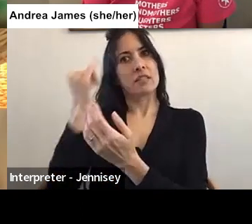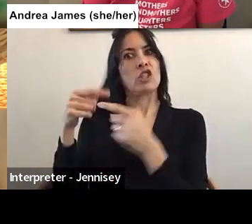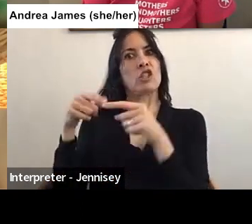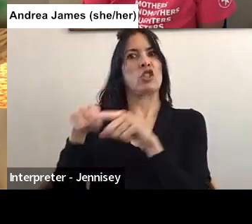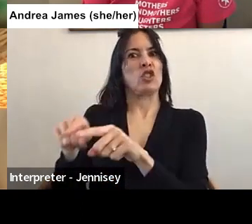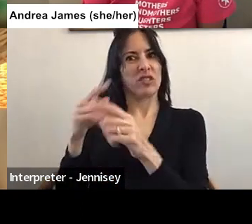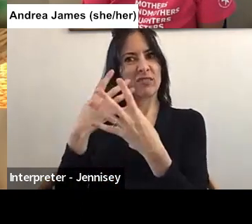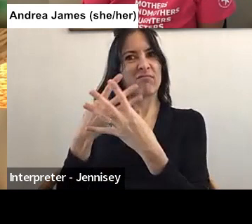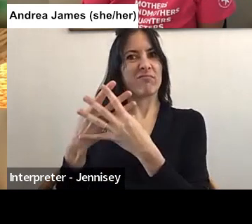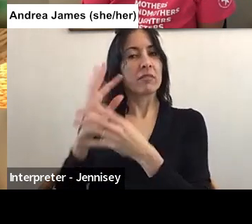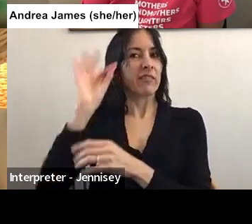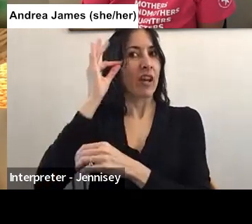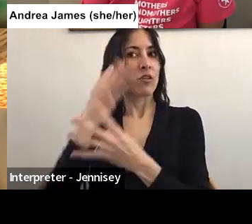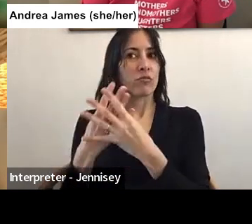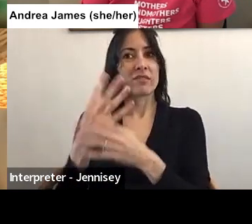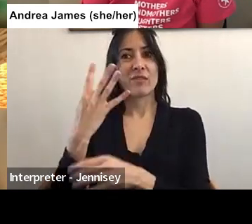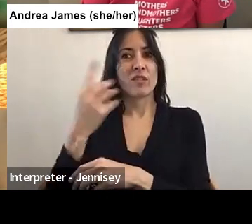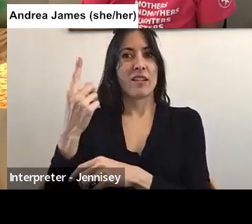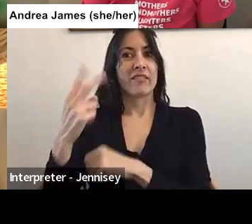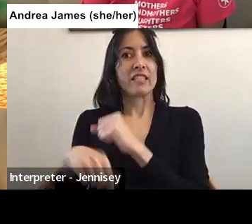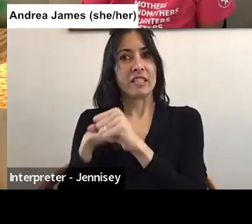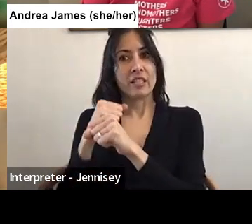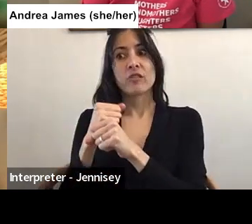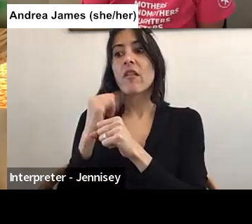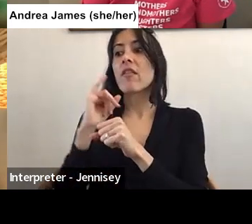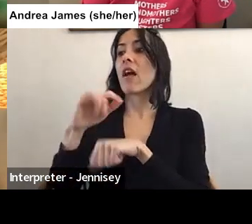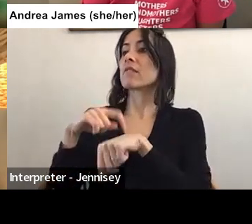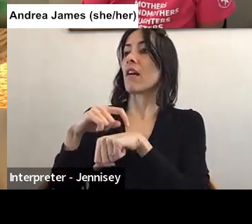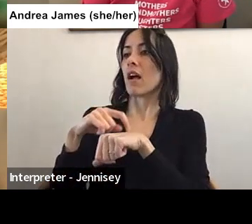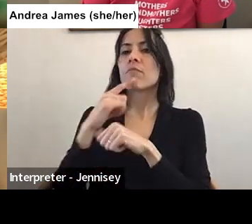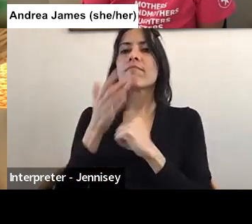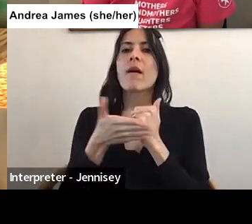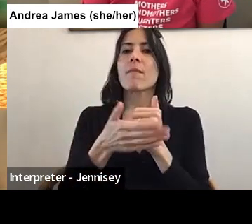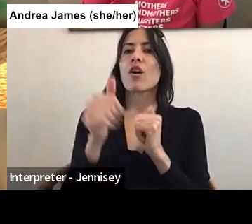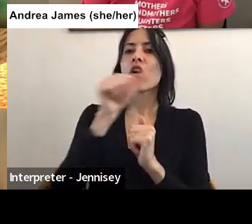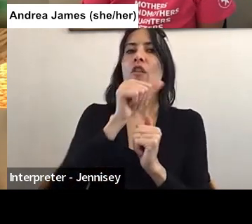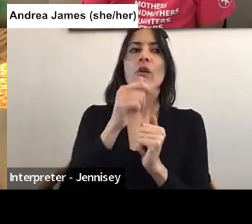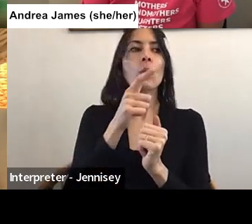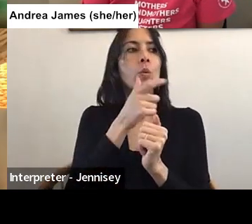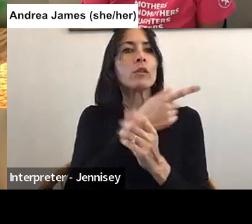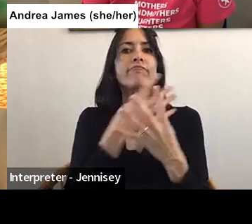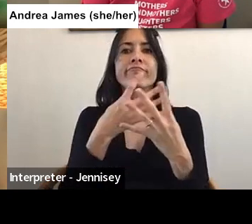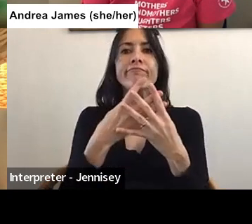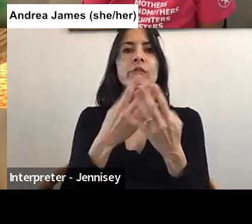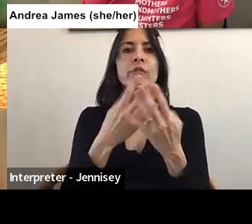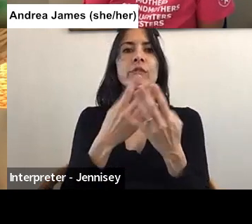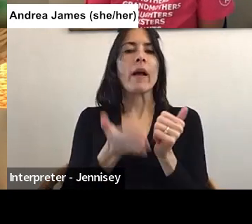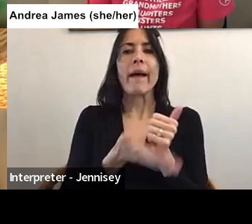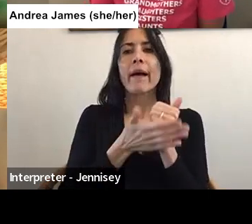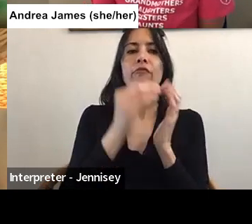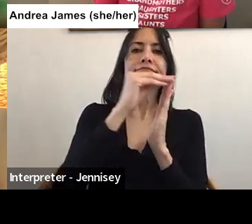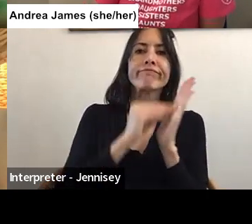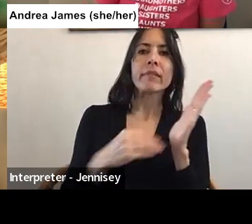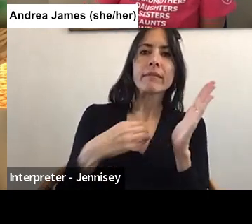prison, Taylar spent her time assisting other incarcerated people with preparing internal grievances as well as pro